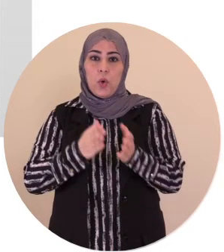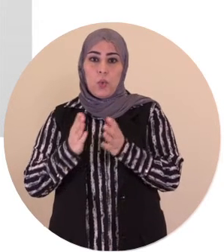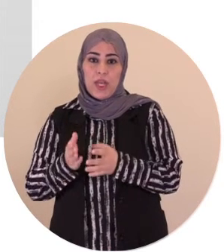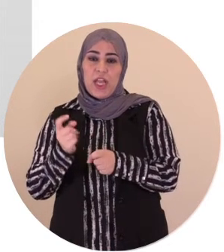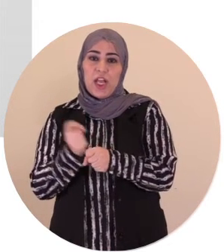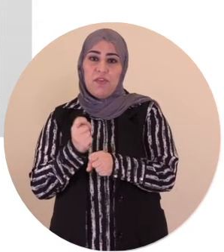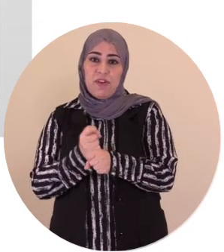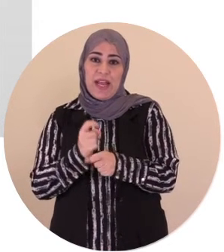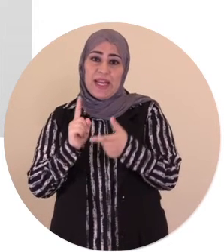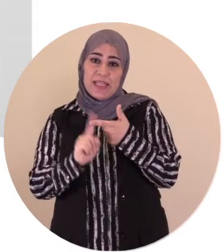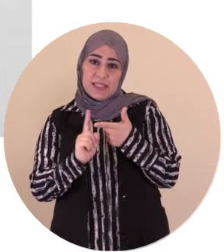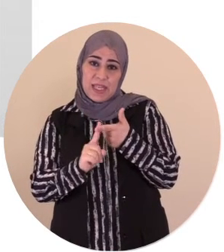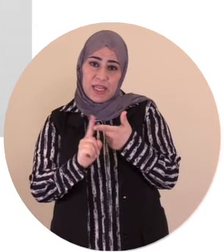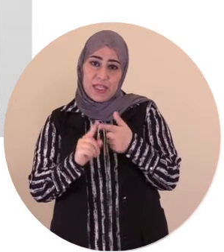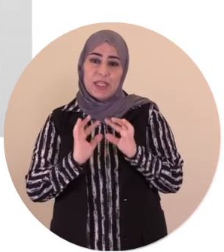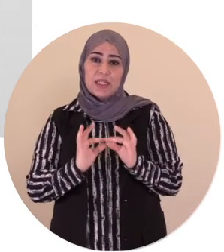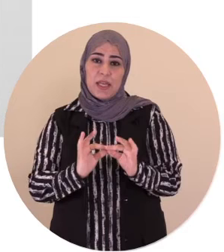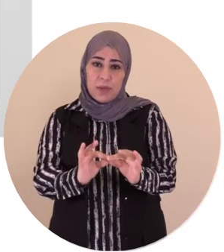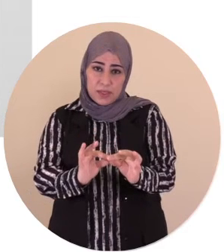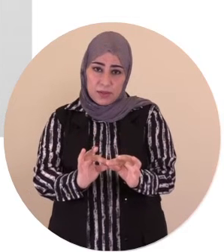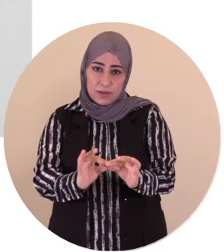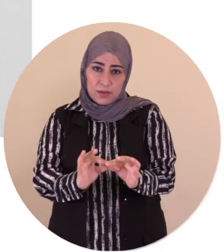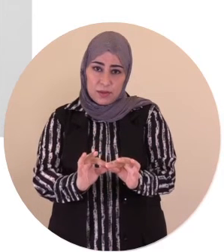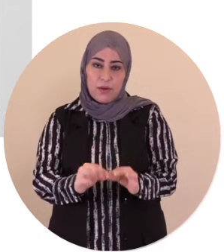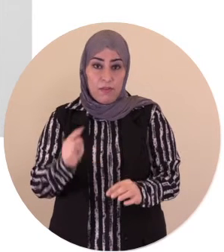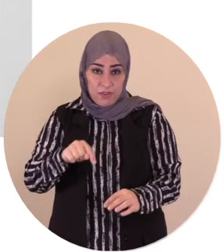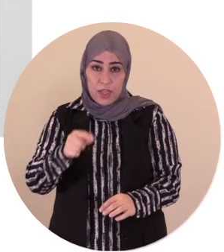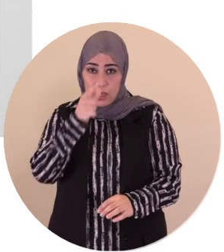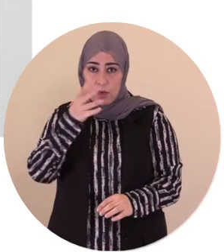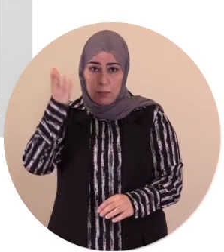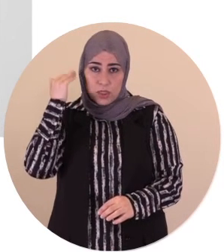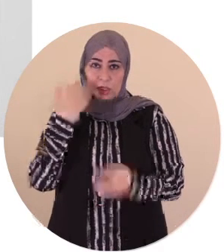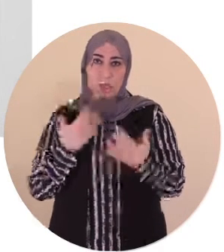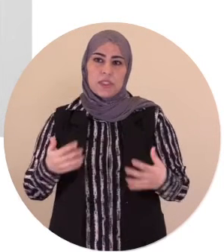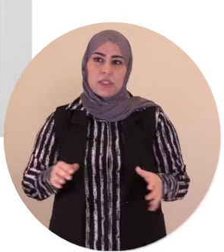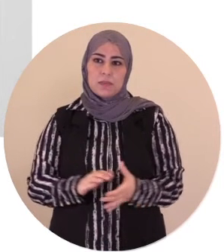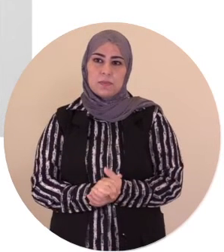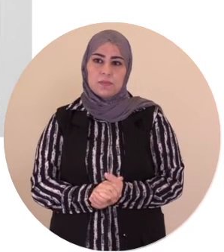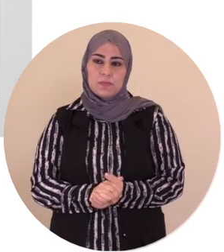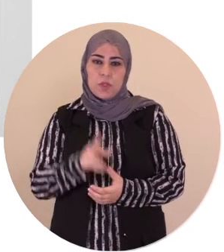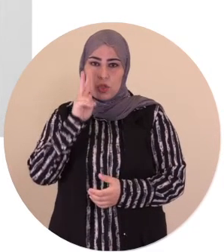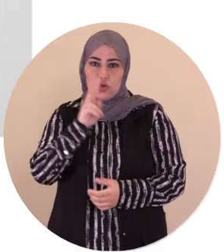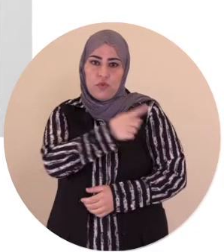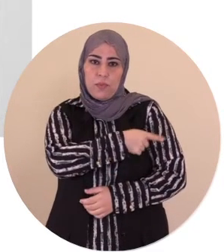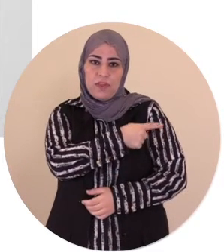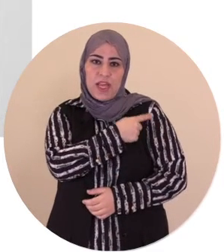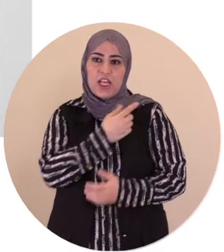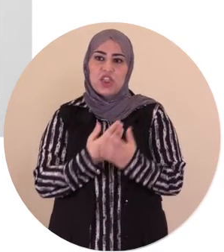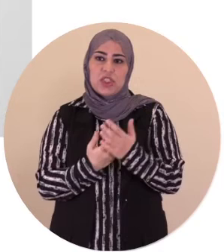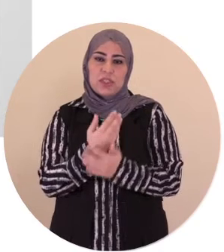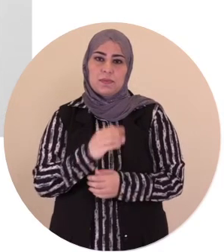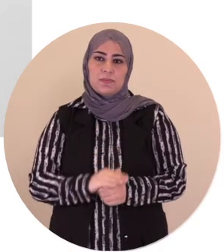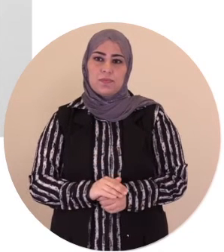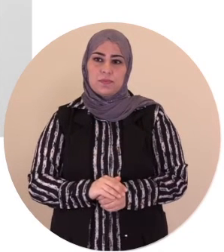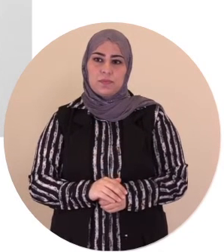arrived, which is the second action. So did she get on the train? No, she didn't. Let's look at another example, also using the